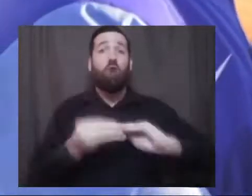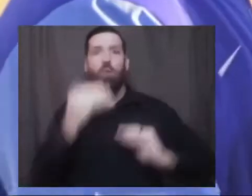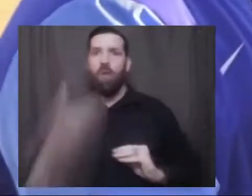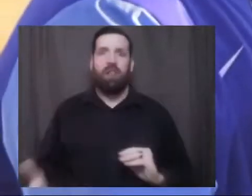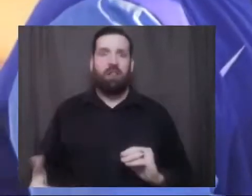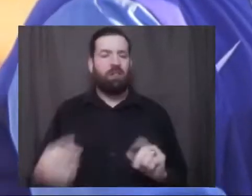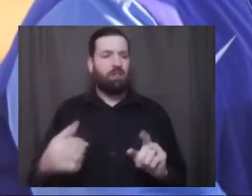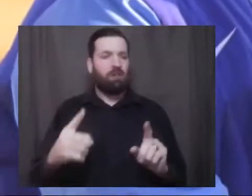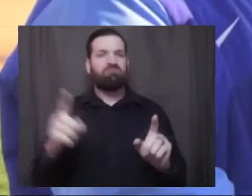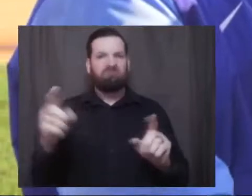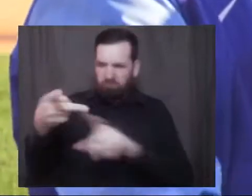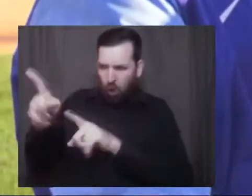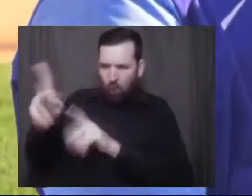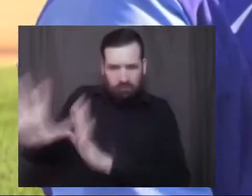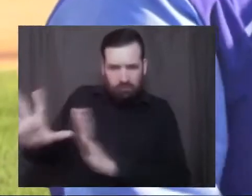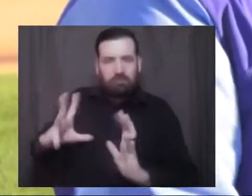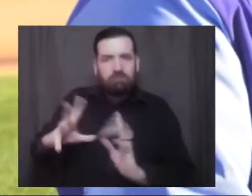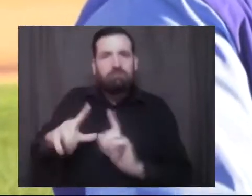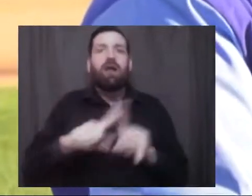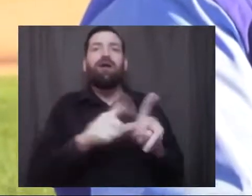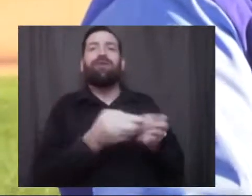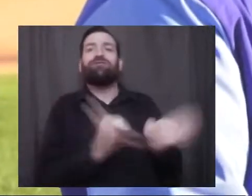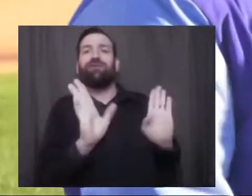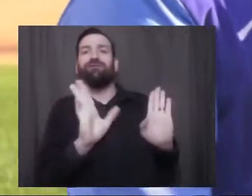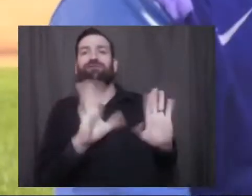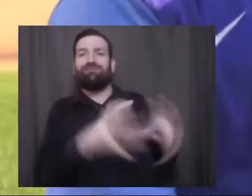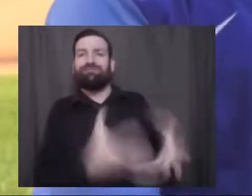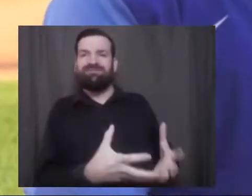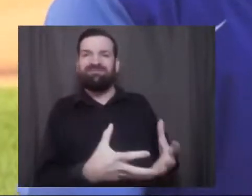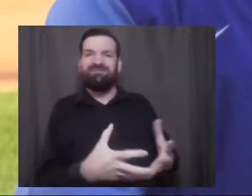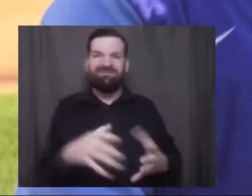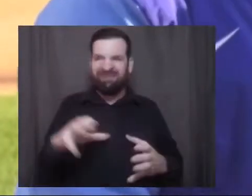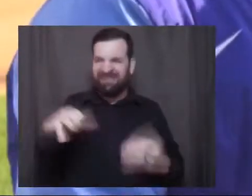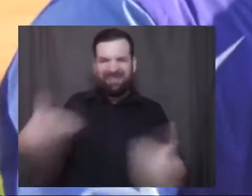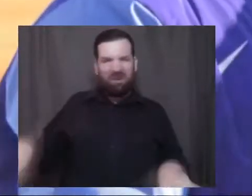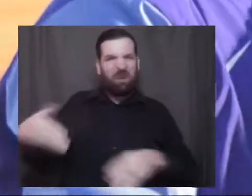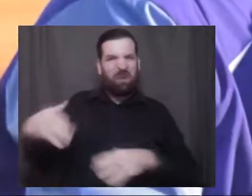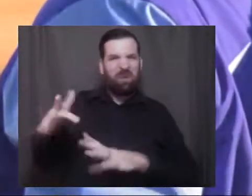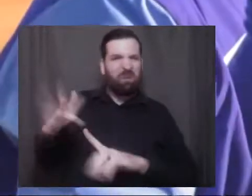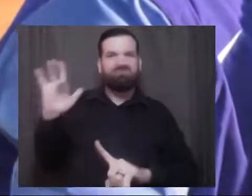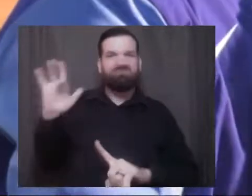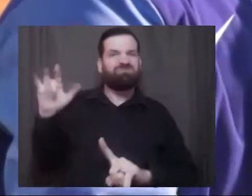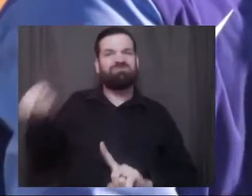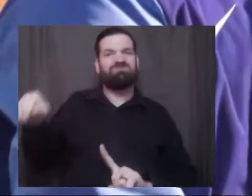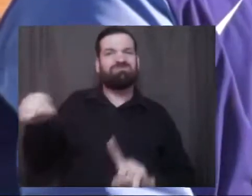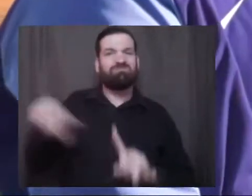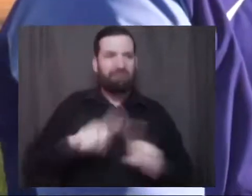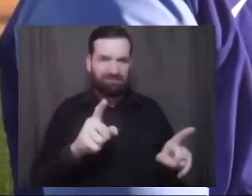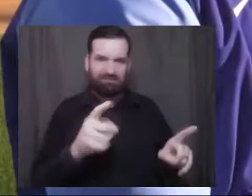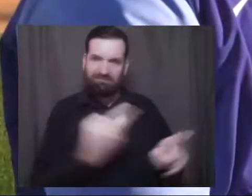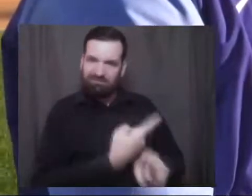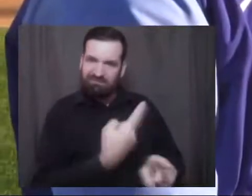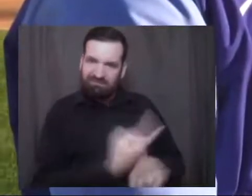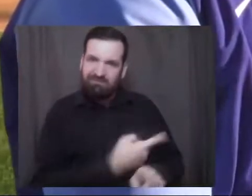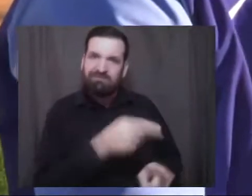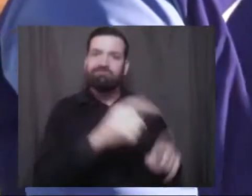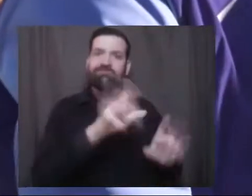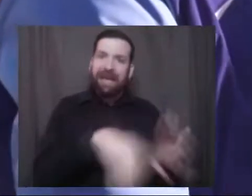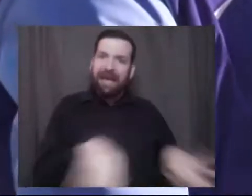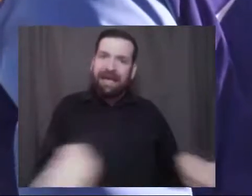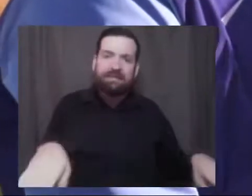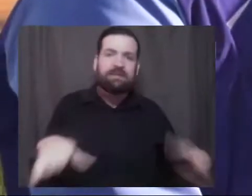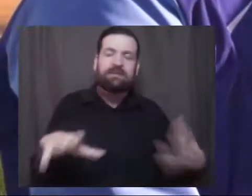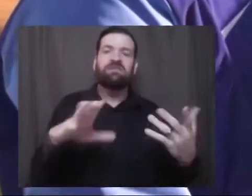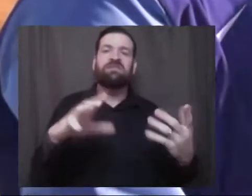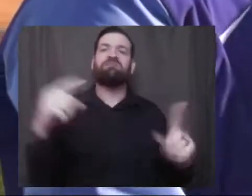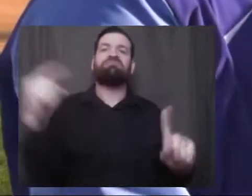the takeaway? I know you treat the elite, but as everyone else is out there, especially kids, what takeaway can parents have when